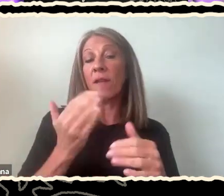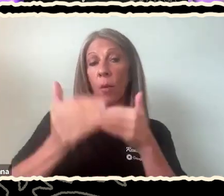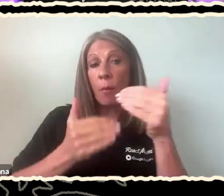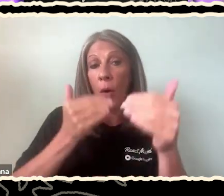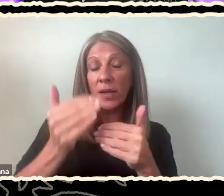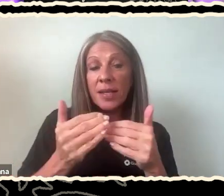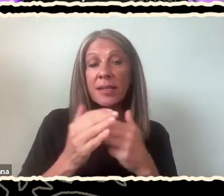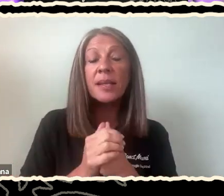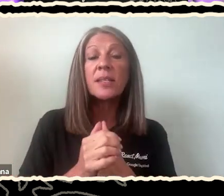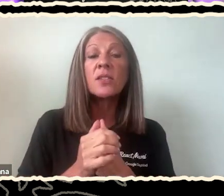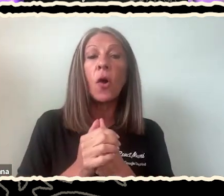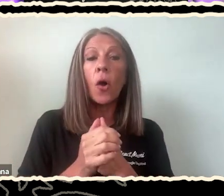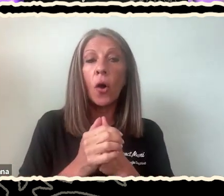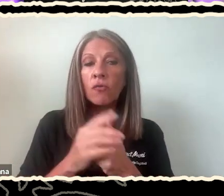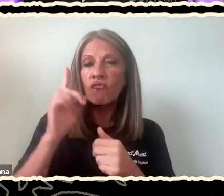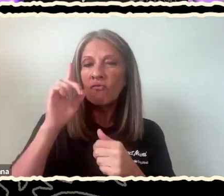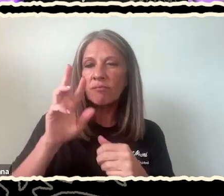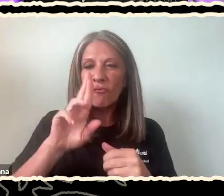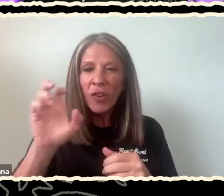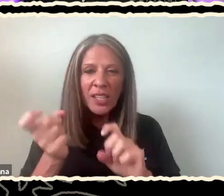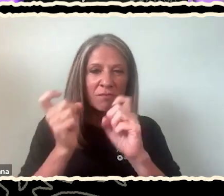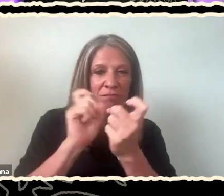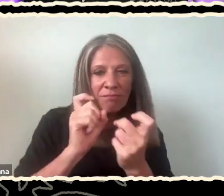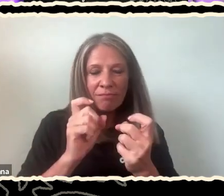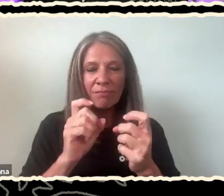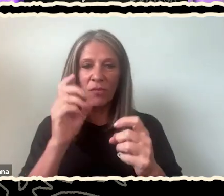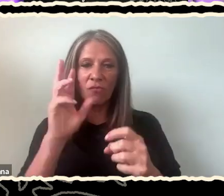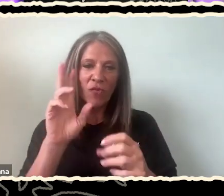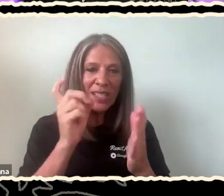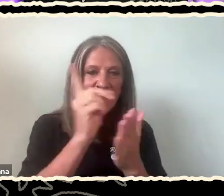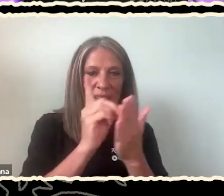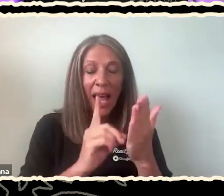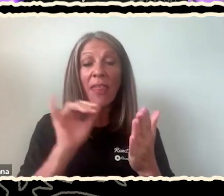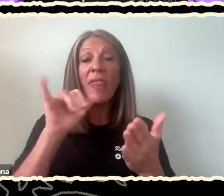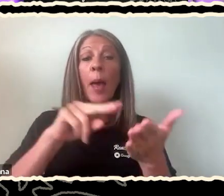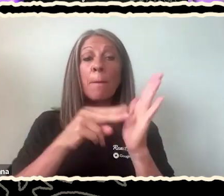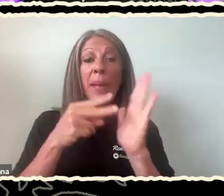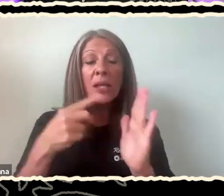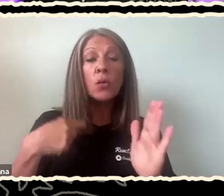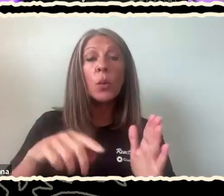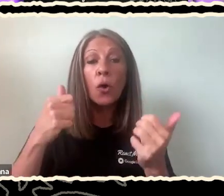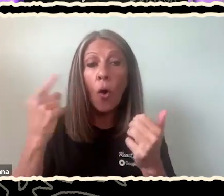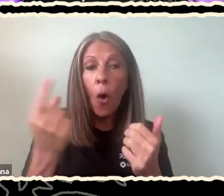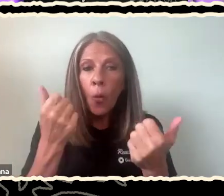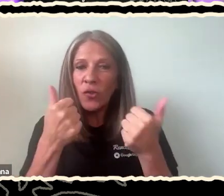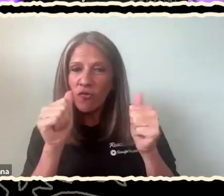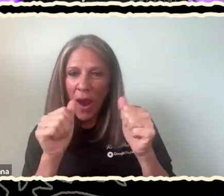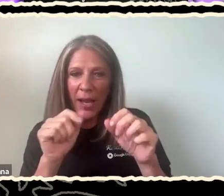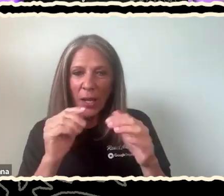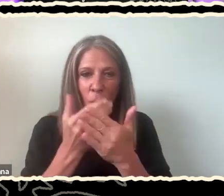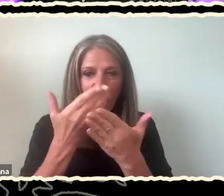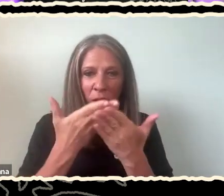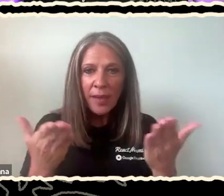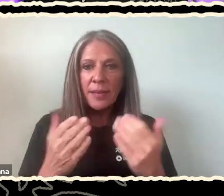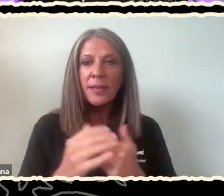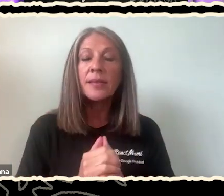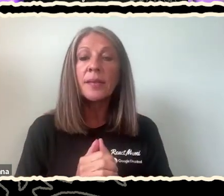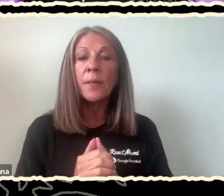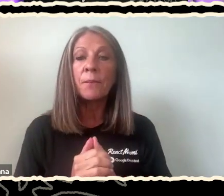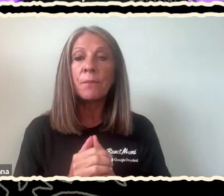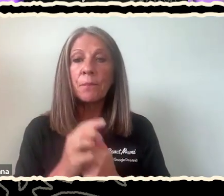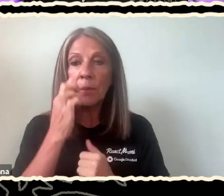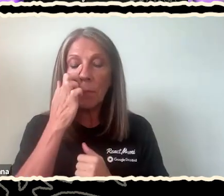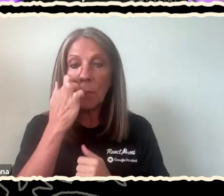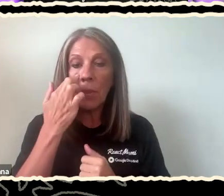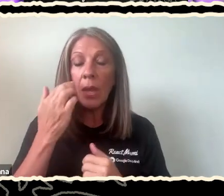are constantly being rethought and redesigned. And that basically means we are always experimenting. And it